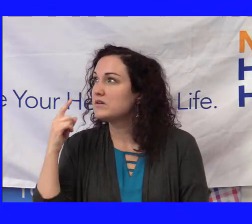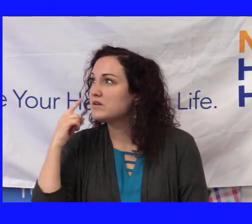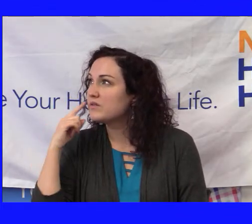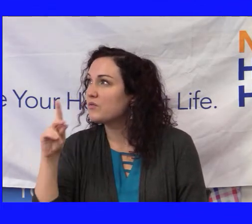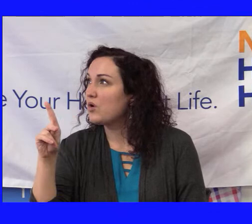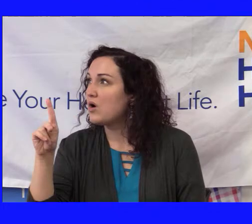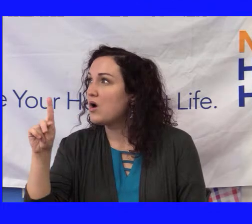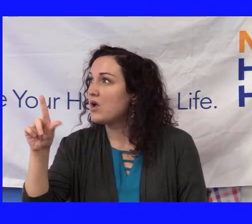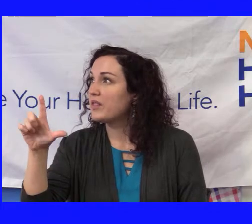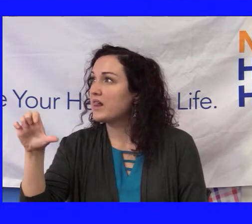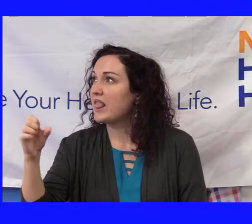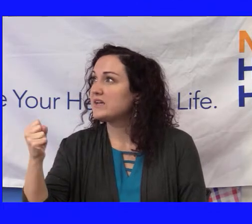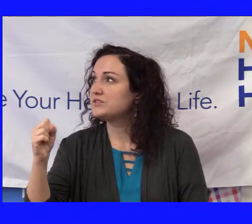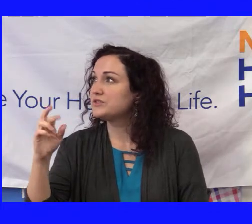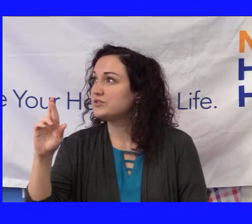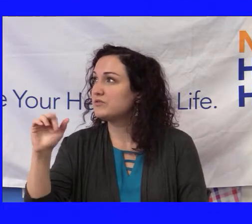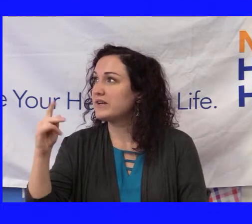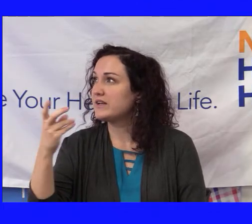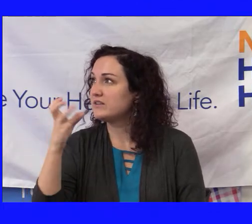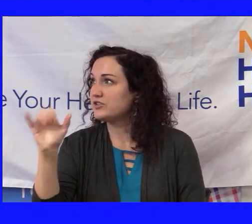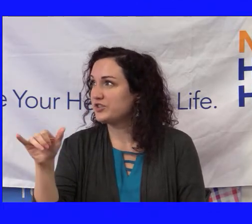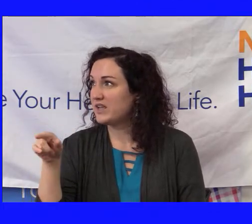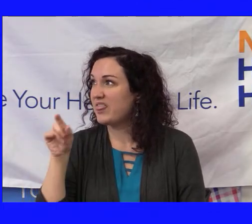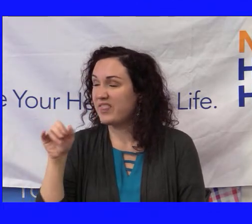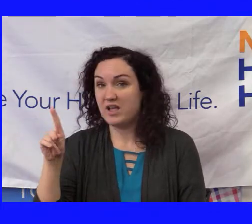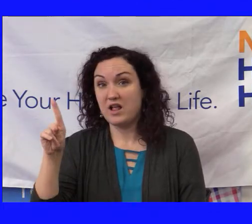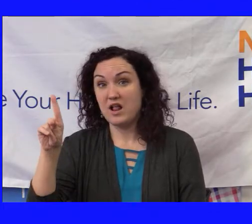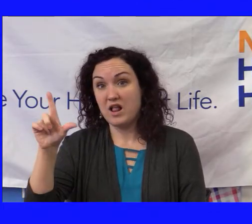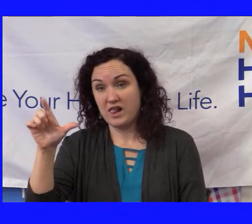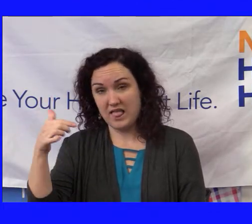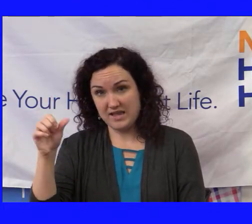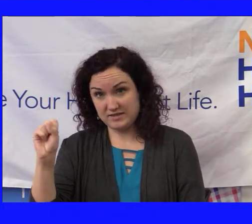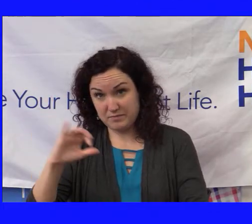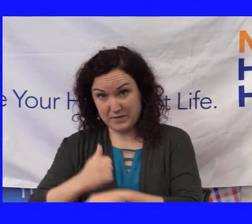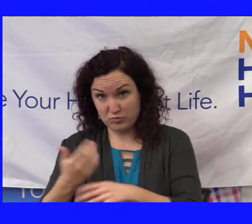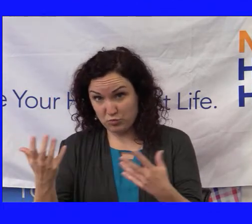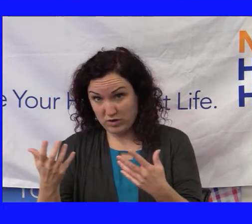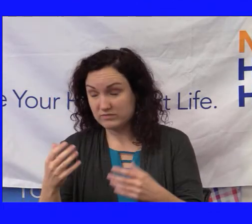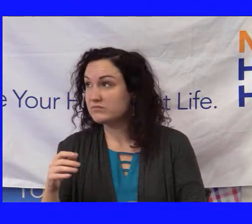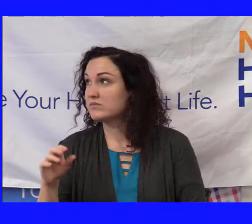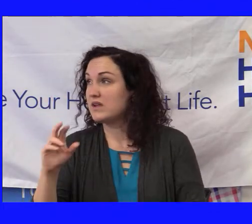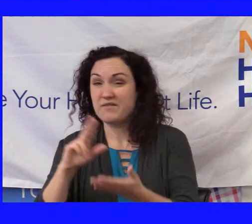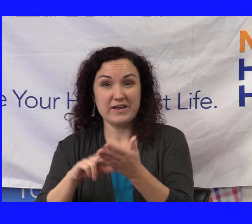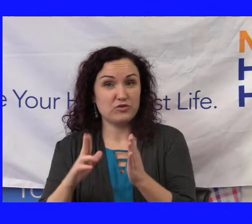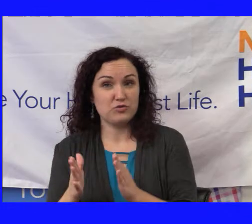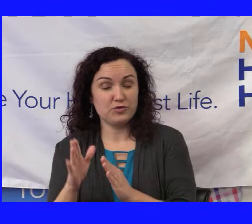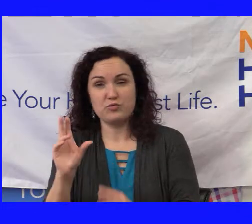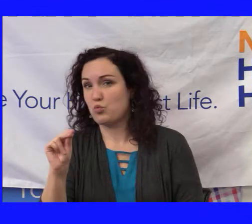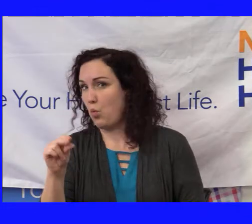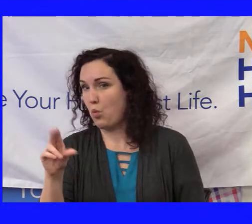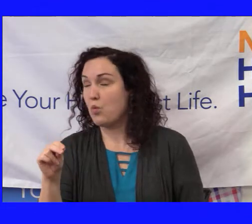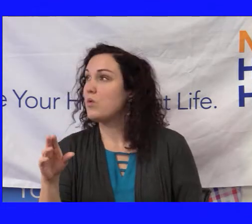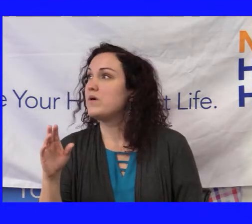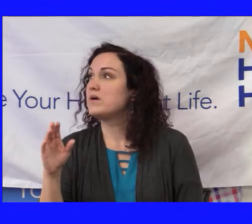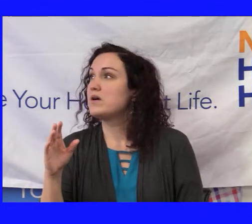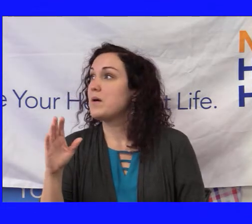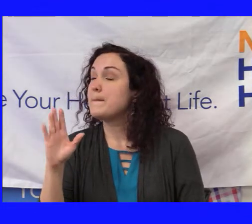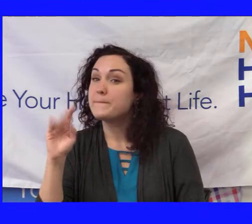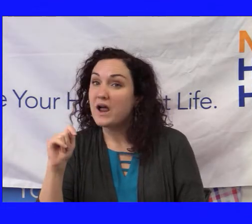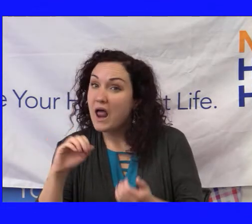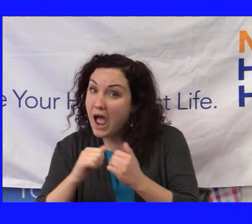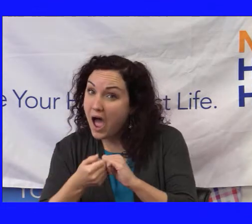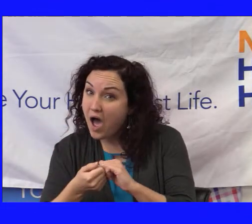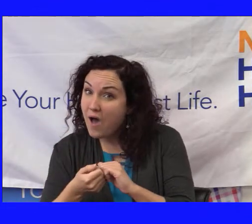class radiology, and that's a very interesting point. Class is based on not vendor ratings, but on how